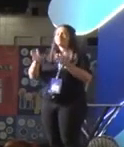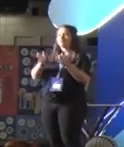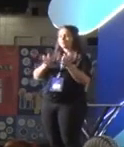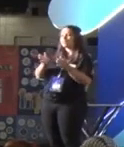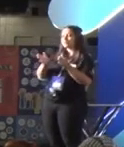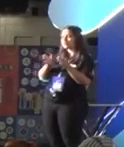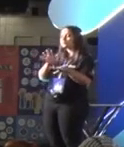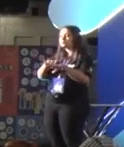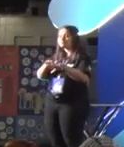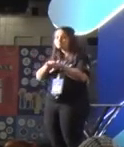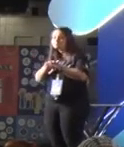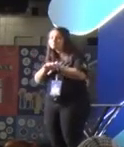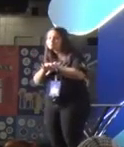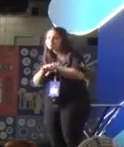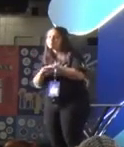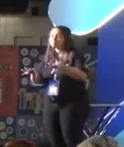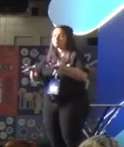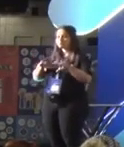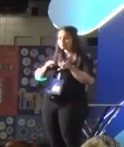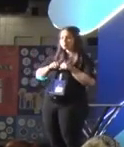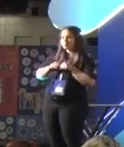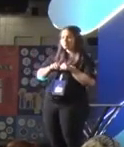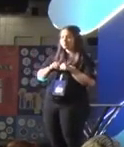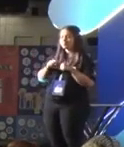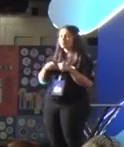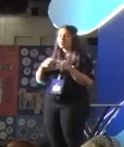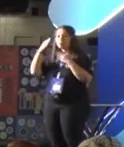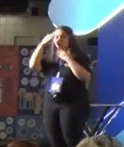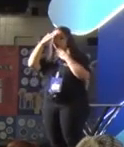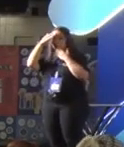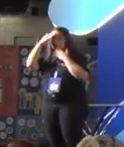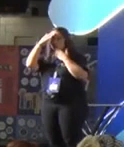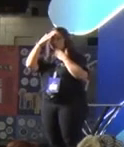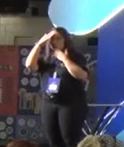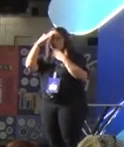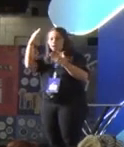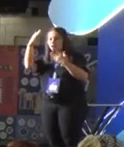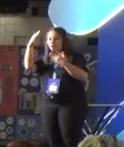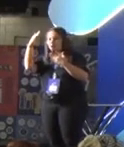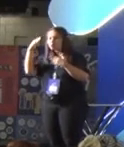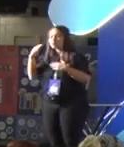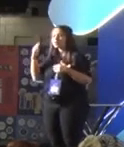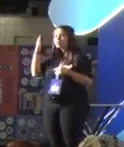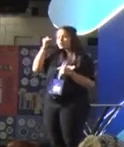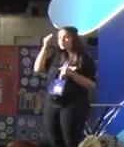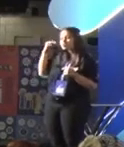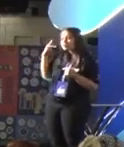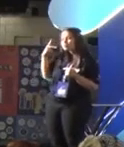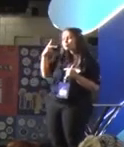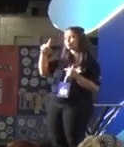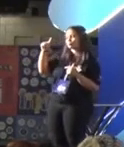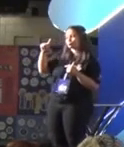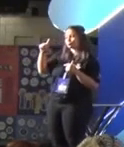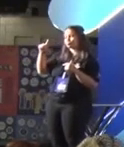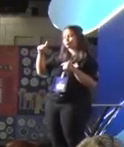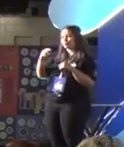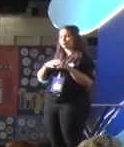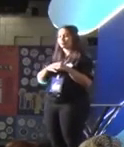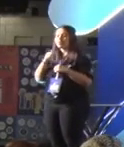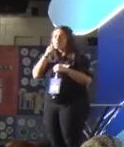Great question. I see. Thank you. Huge fan of your work and your dad's work. Thank you. É isso,